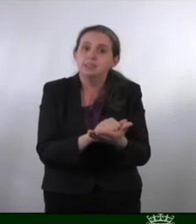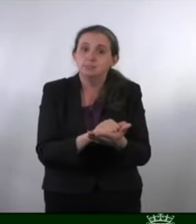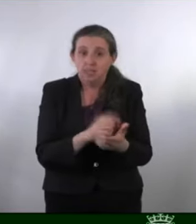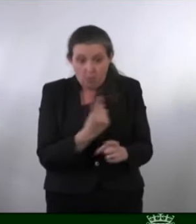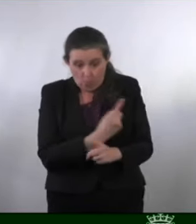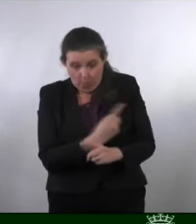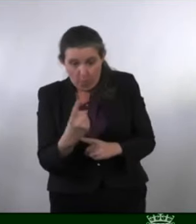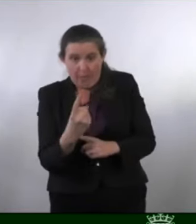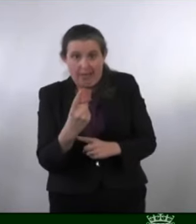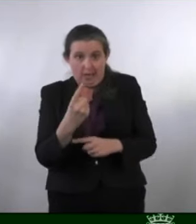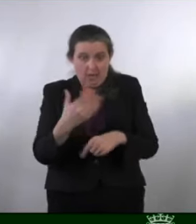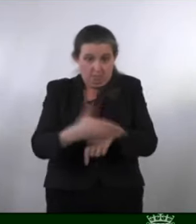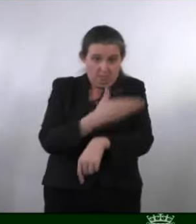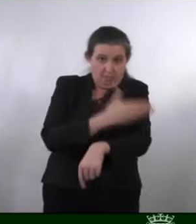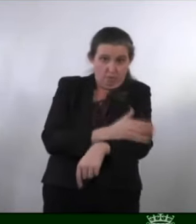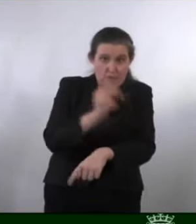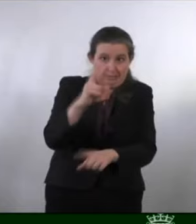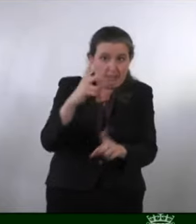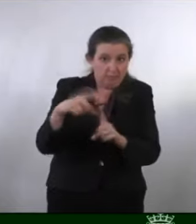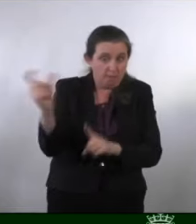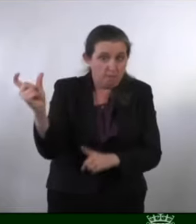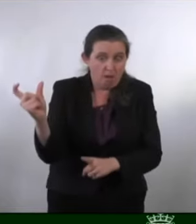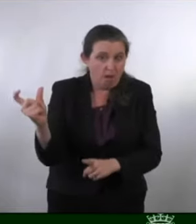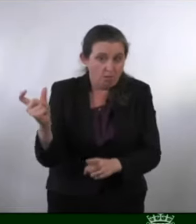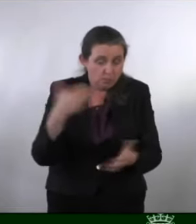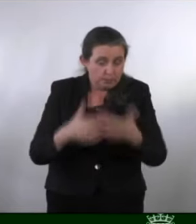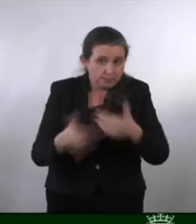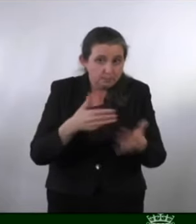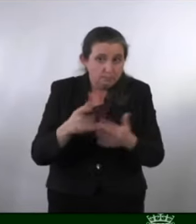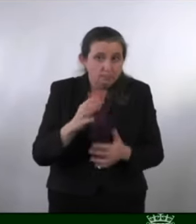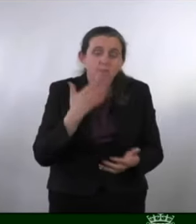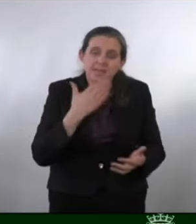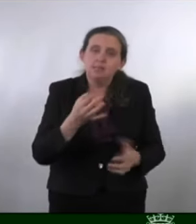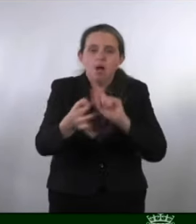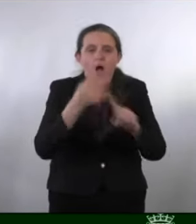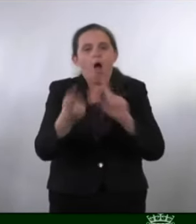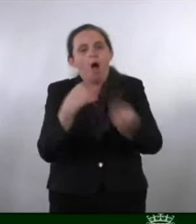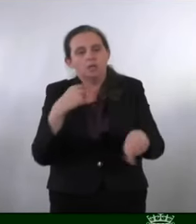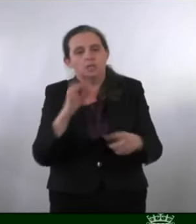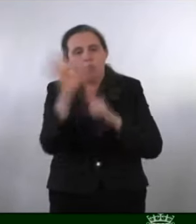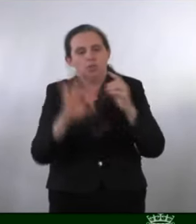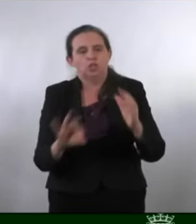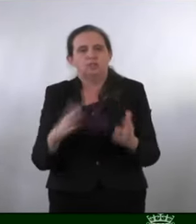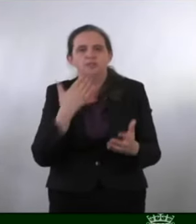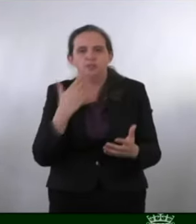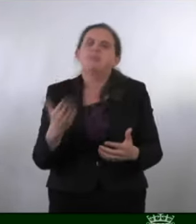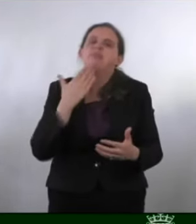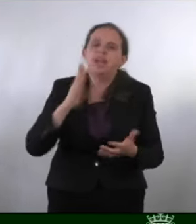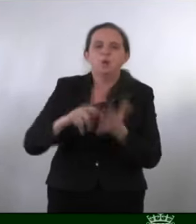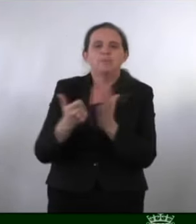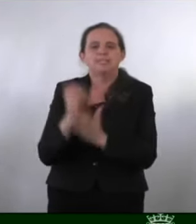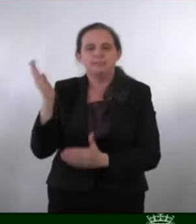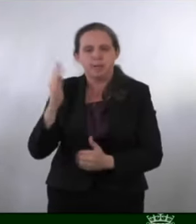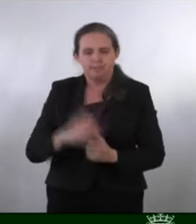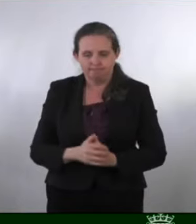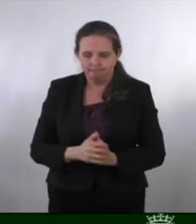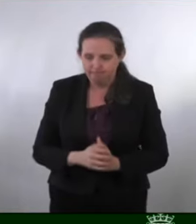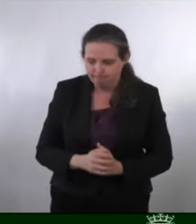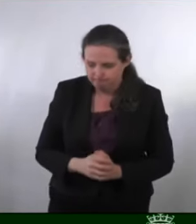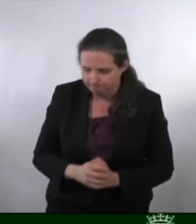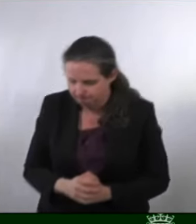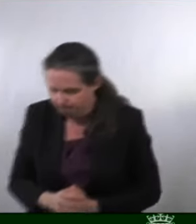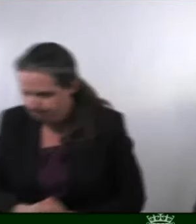so. Can he start by answering these straightforward questions? Thank you, Mr. Speaker. Prime